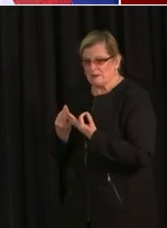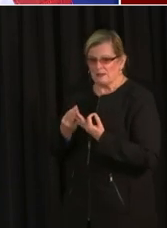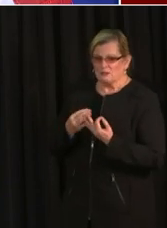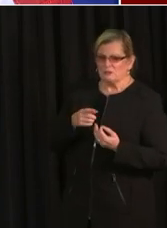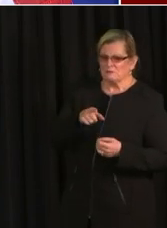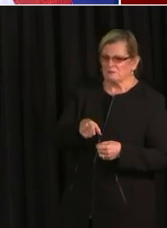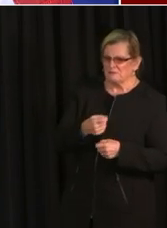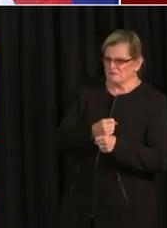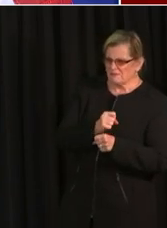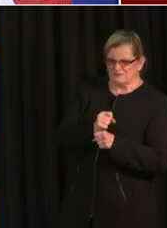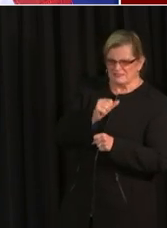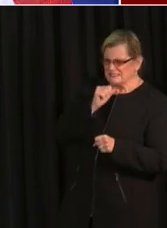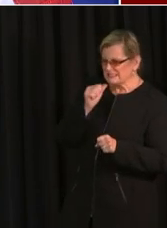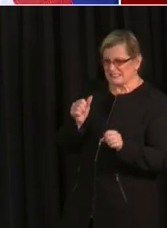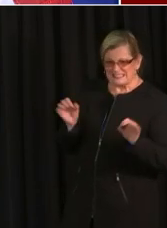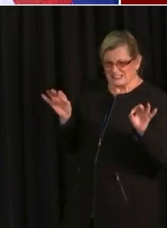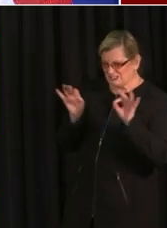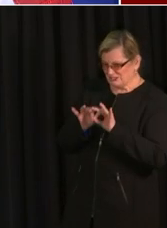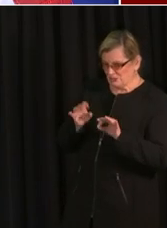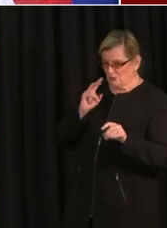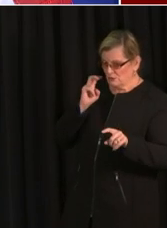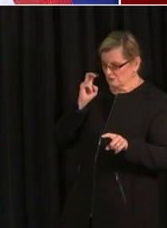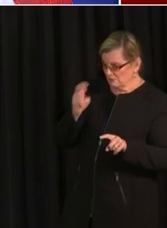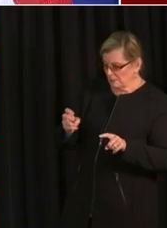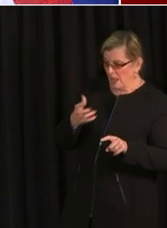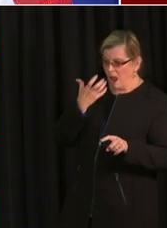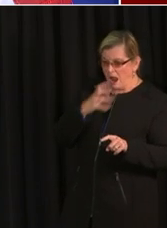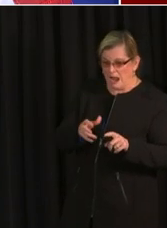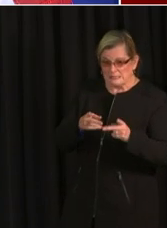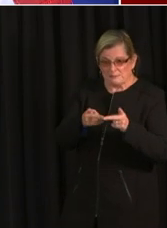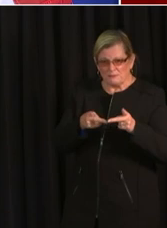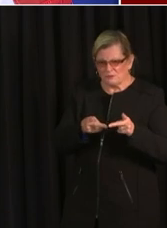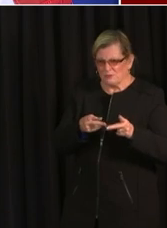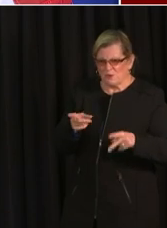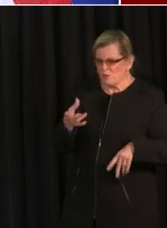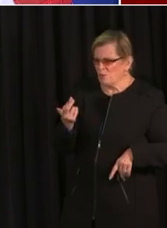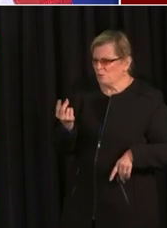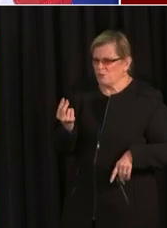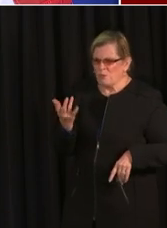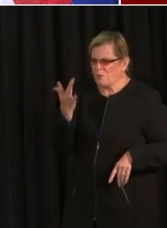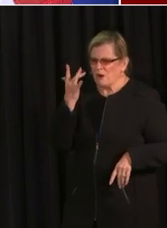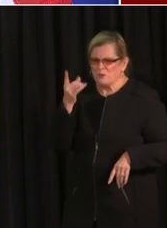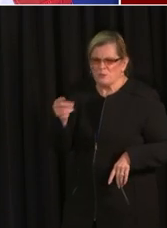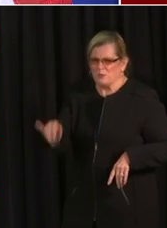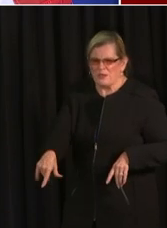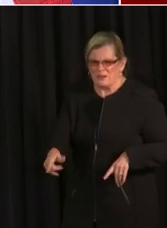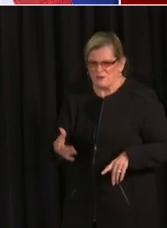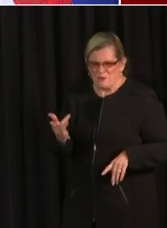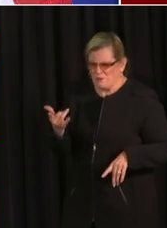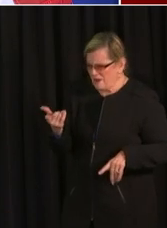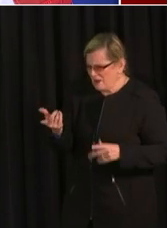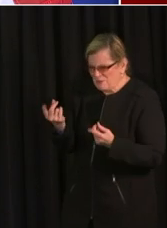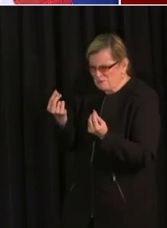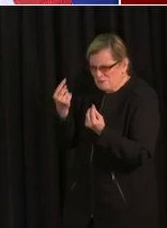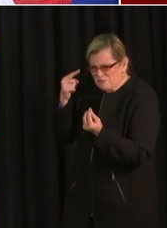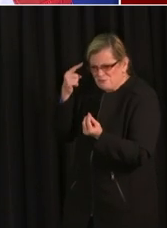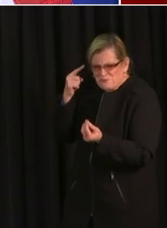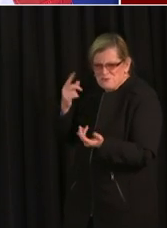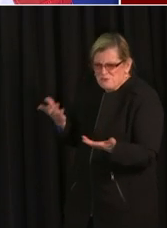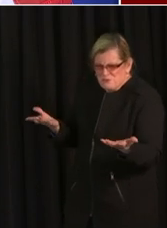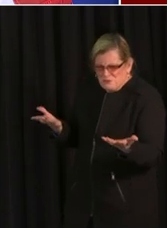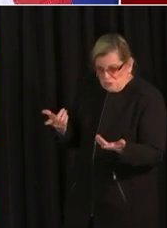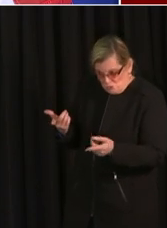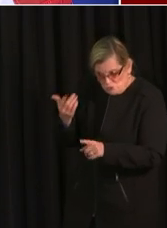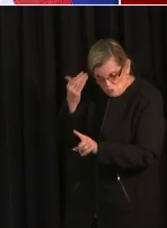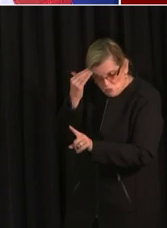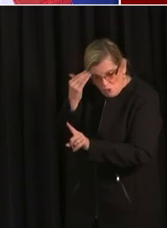making a non-essential trip, you're going to a hot spot, why are you doing that? That'd be the first thing I'd say. Why are you doing that? And you do